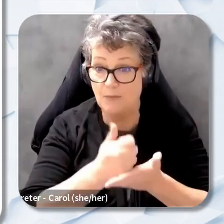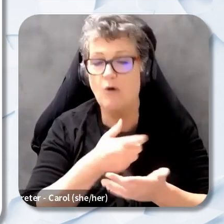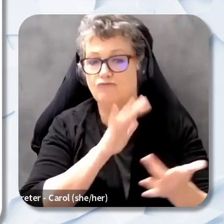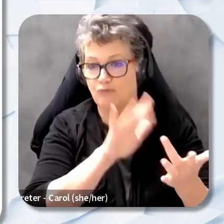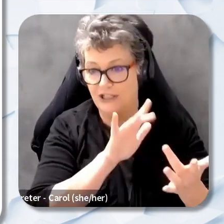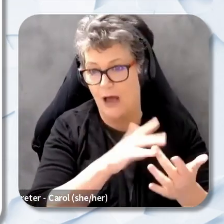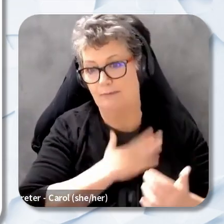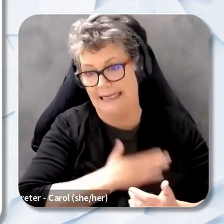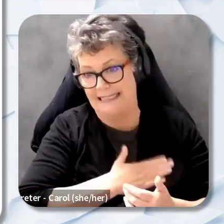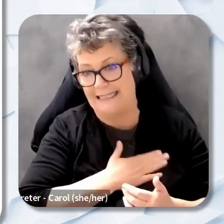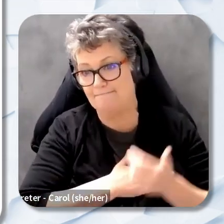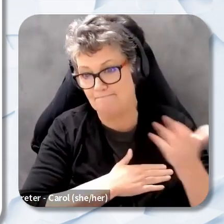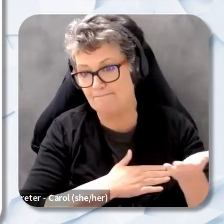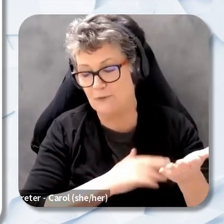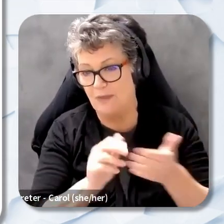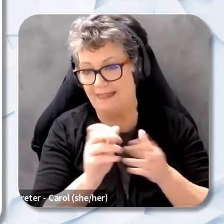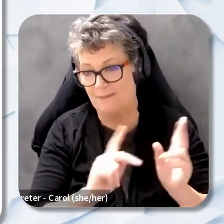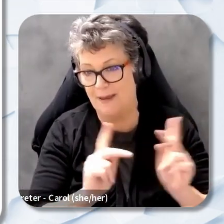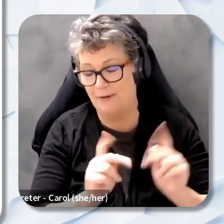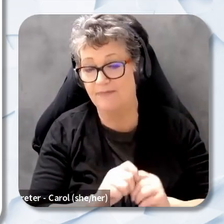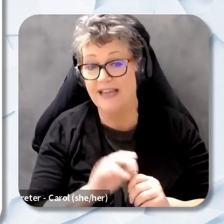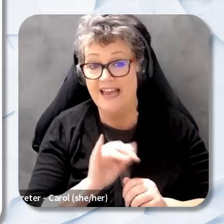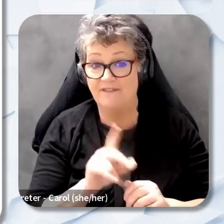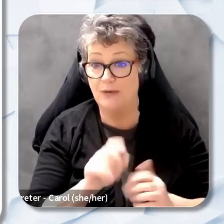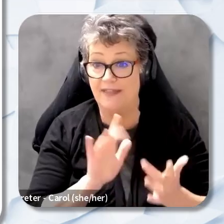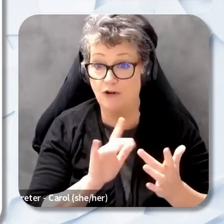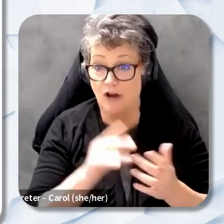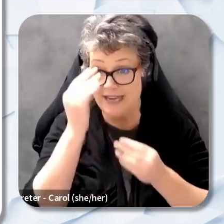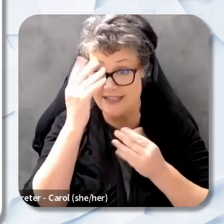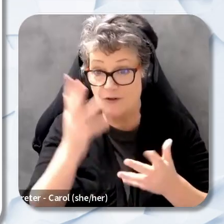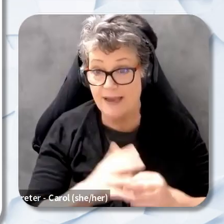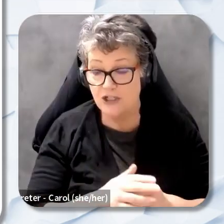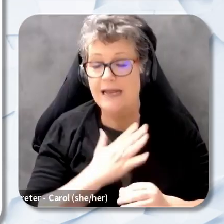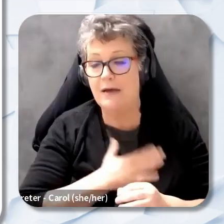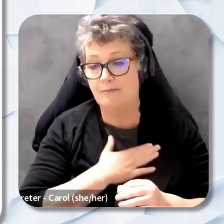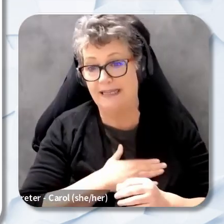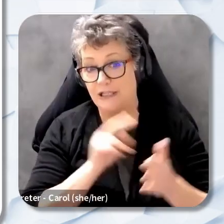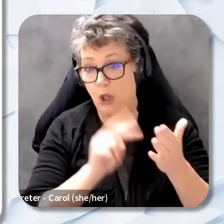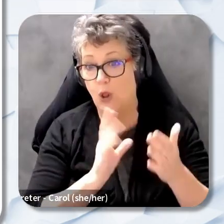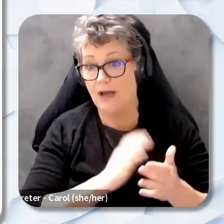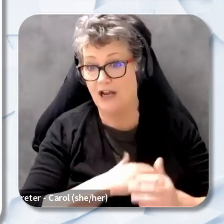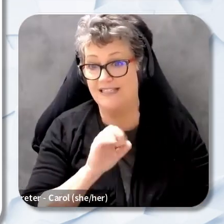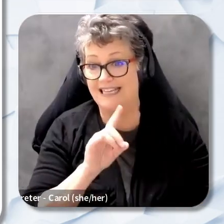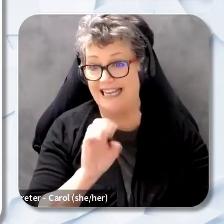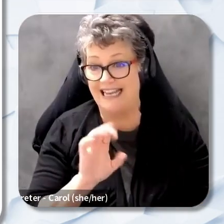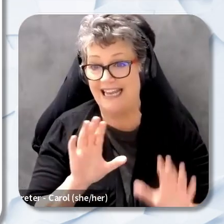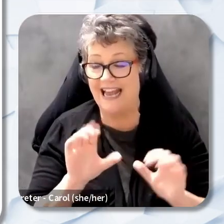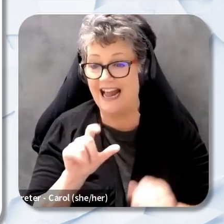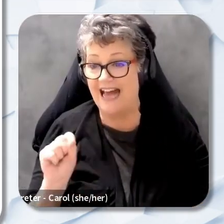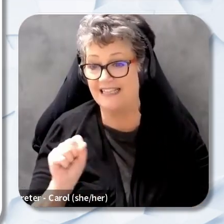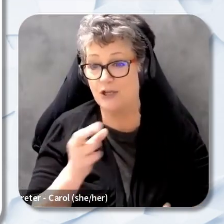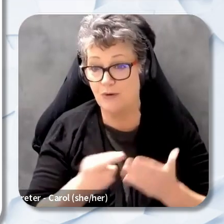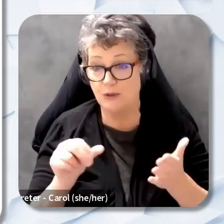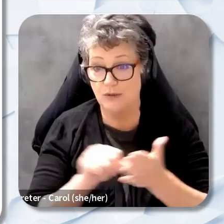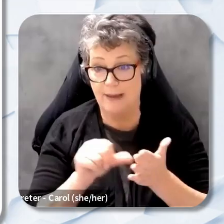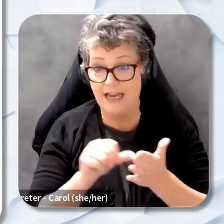please, please reach out to your regional leads. If you need their contact information, please look at our CDE class resources page. It